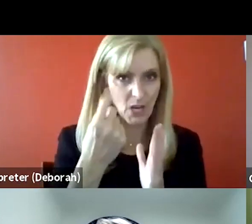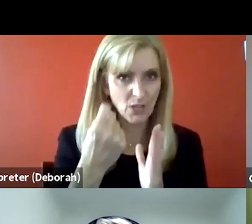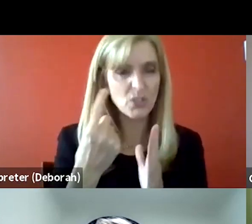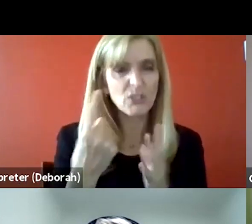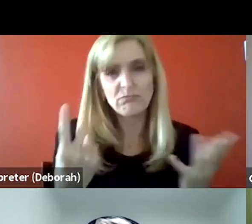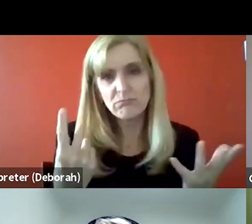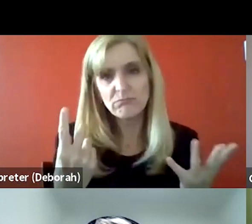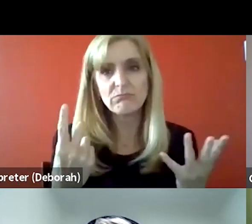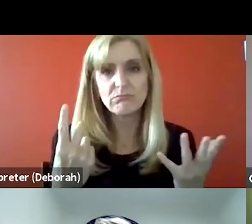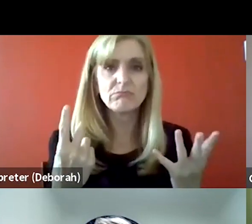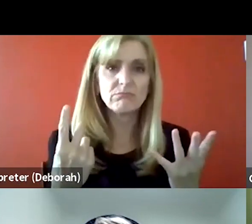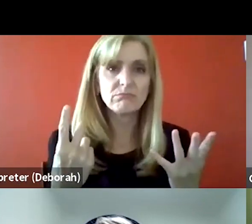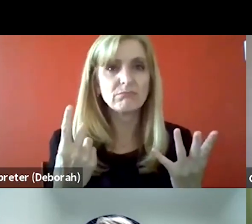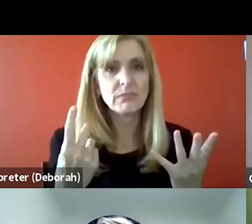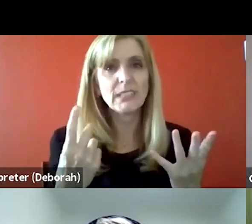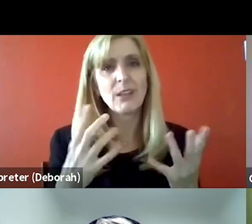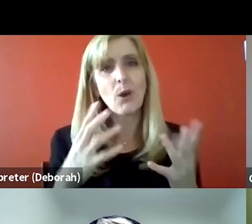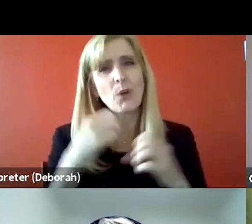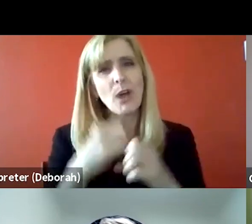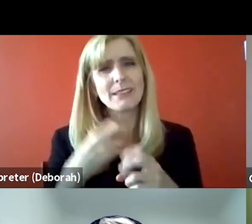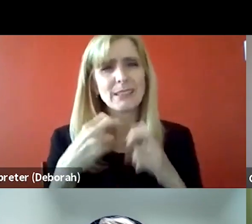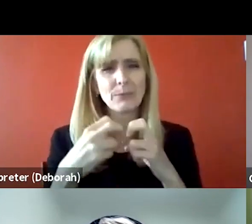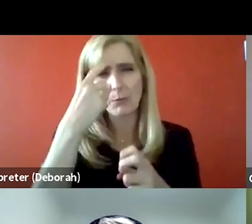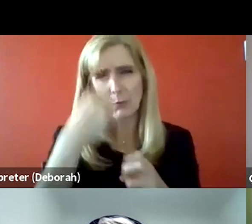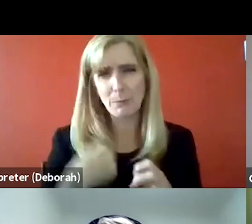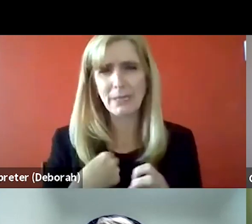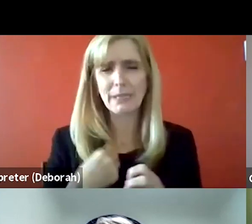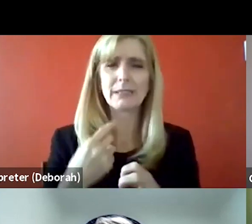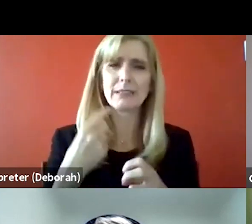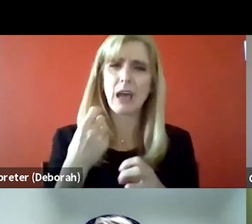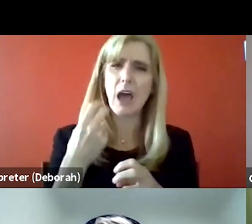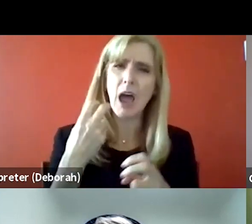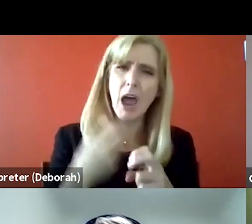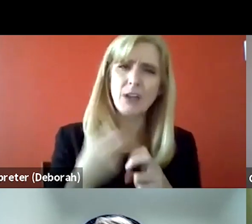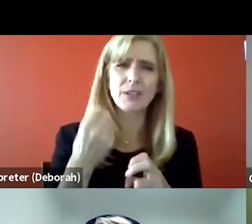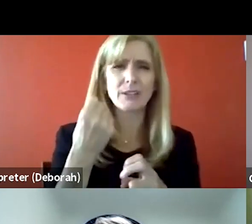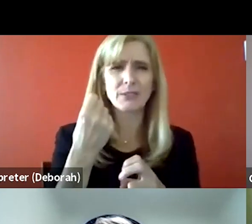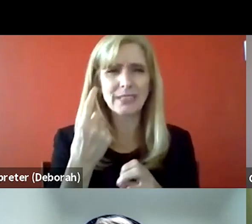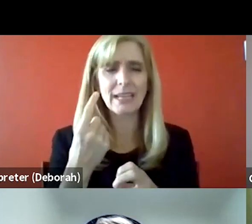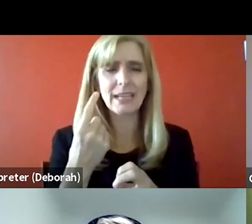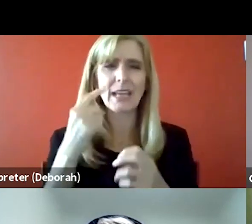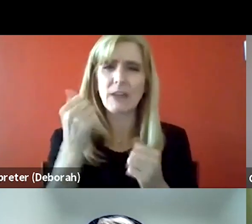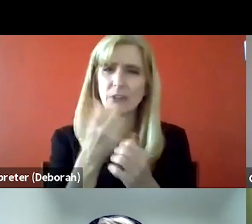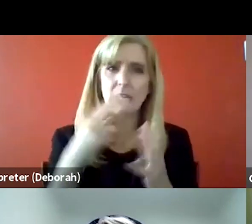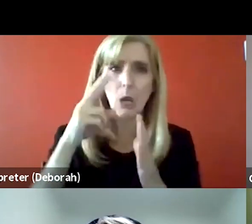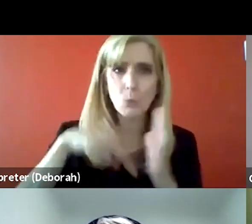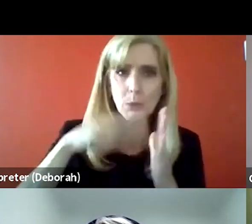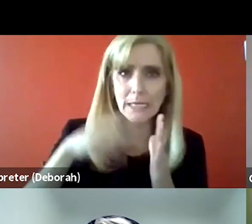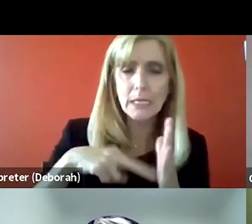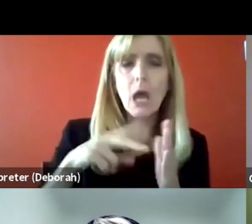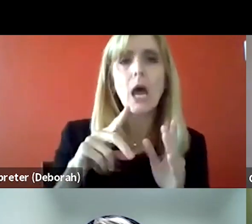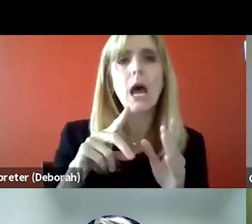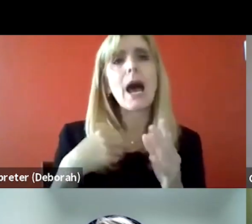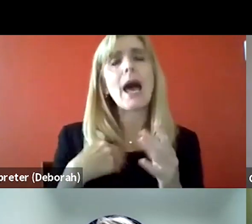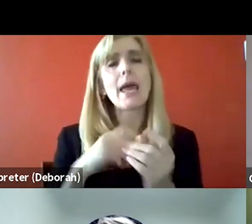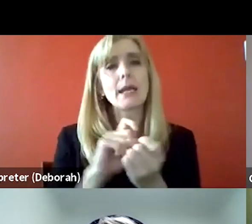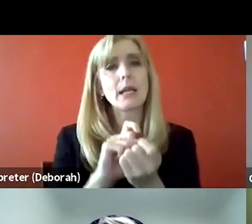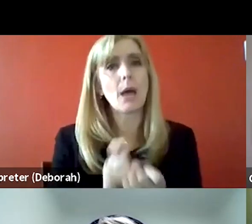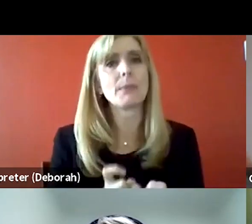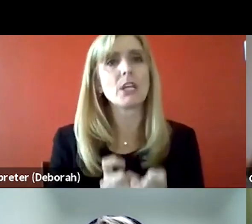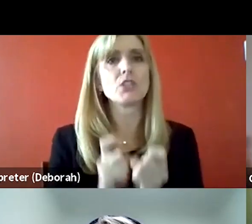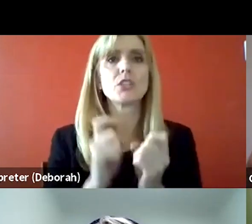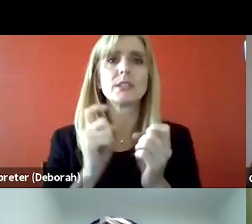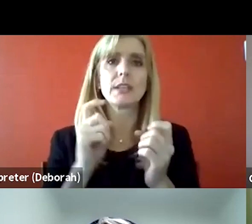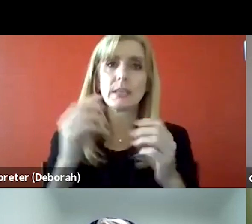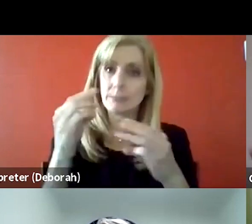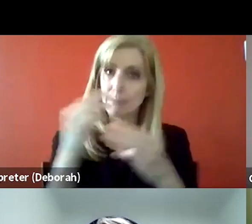Overall, it's difficult for me to understand and comprehend all that I read, and also I had accommodations within math as well.